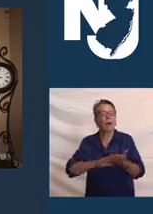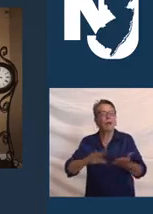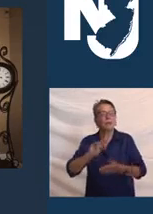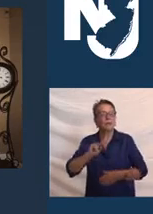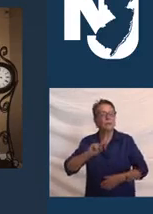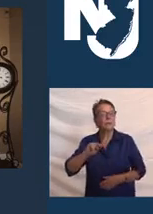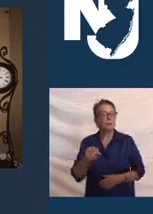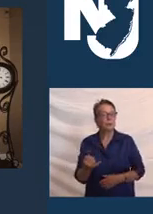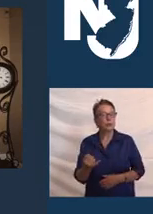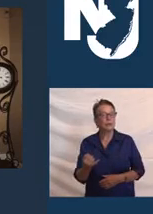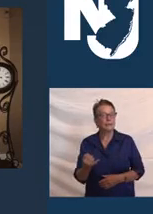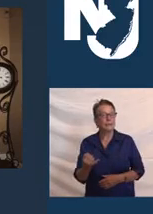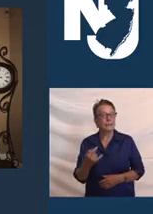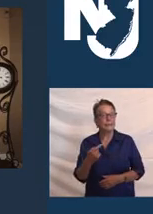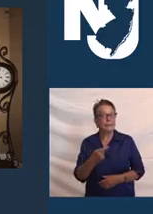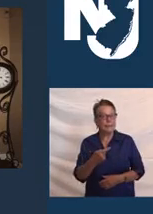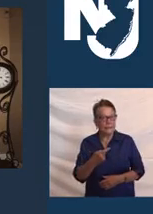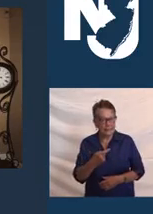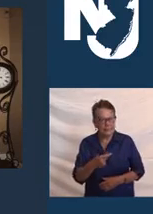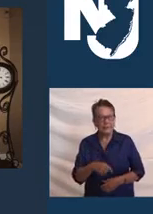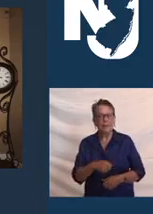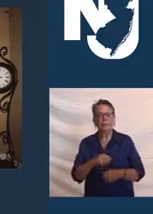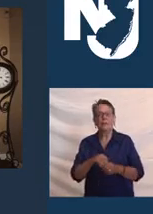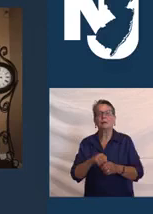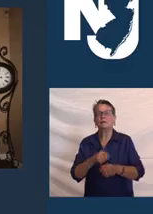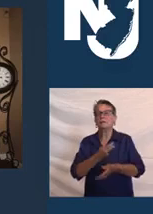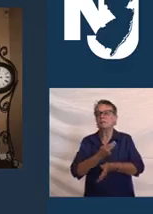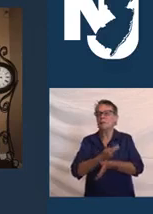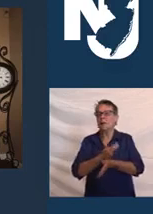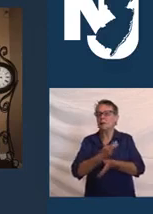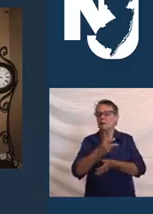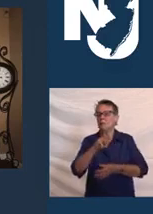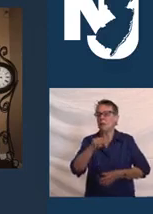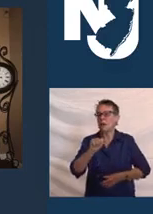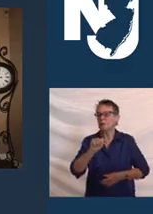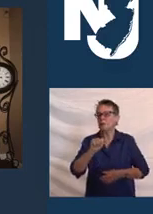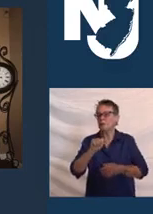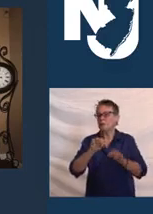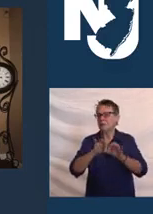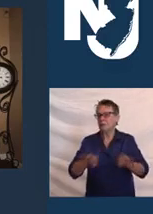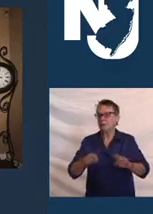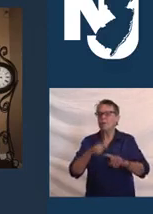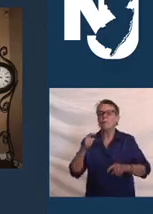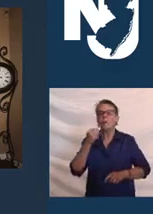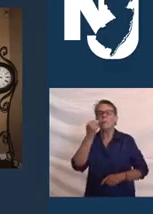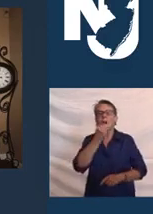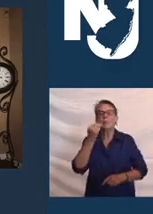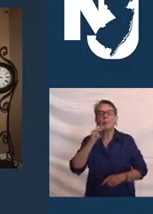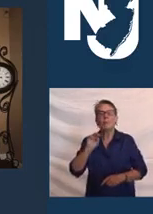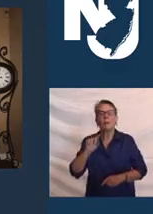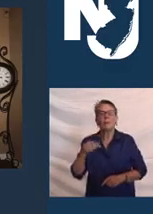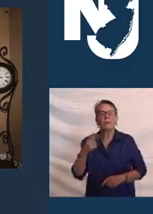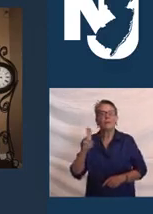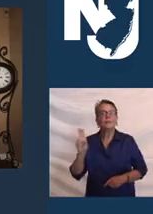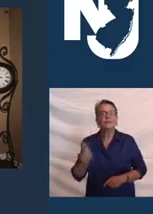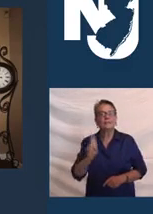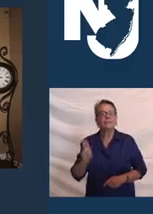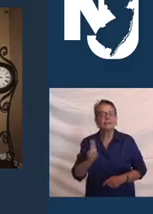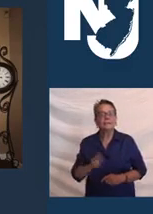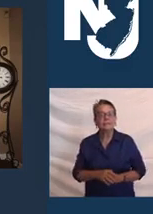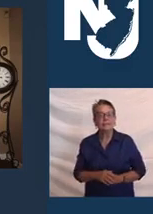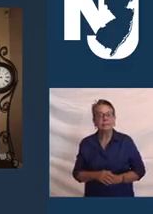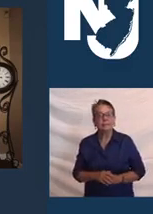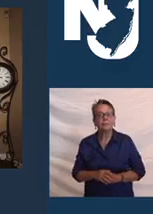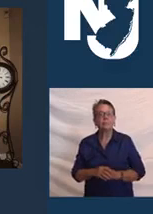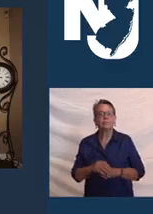took a job with Wakefern Foods, collecting shopping carts from the parking lot. 42 years later, and 2